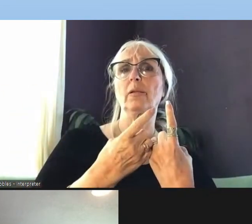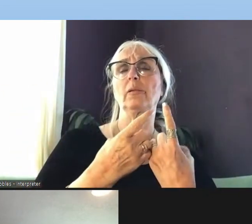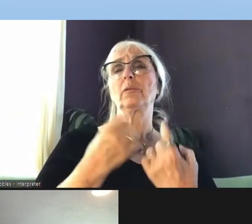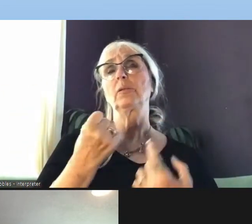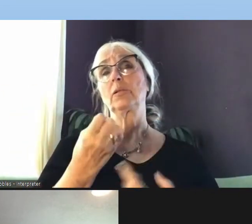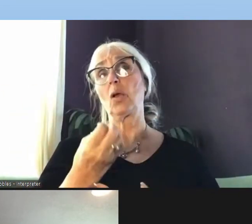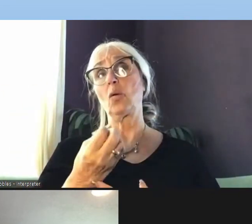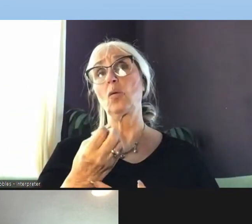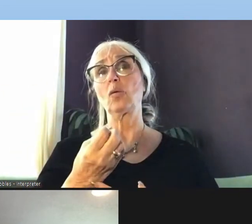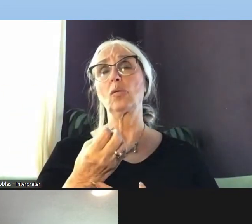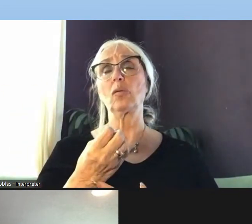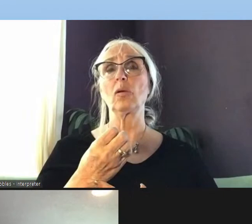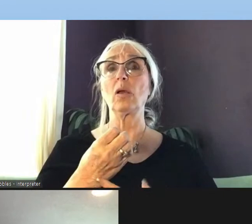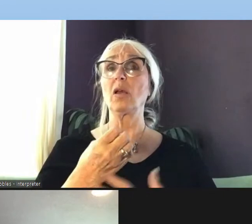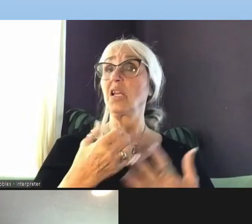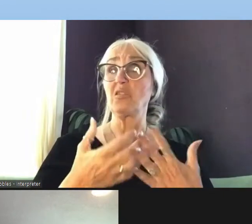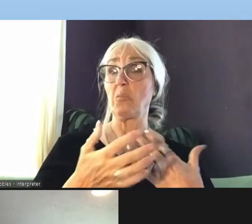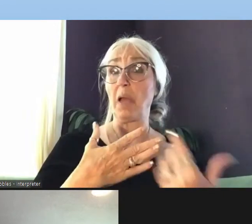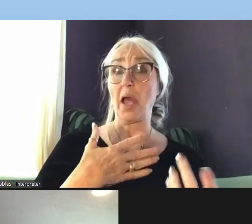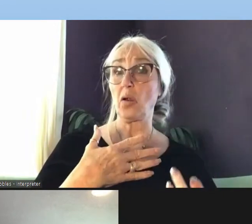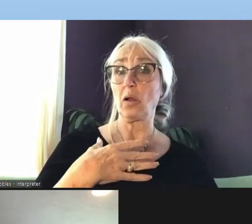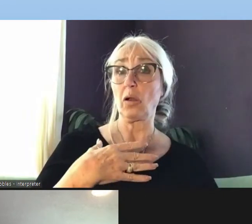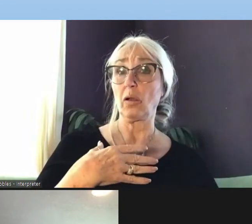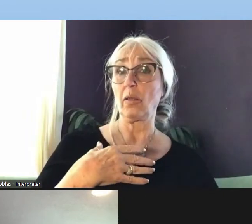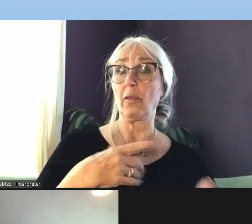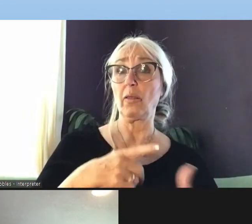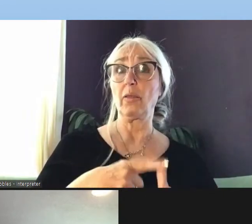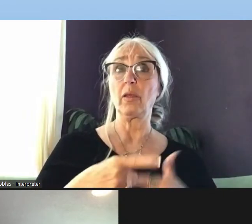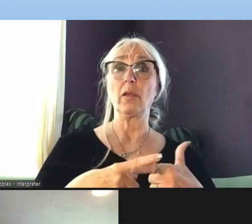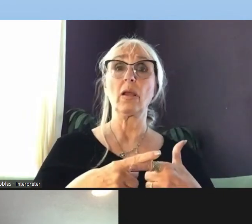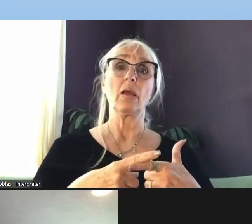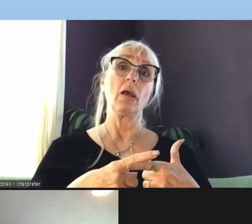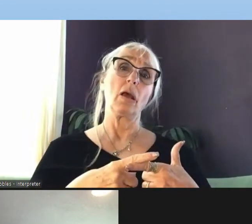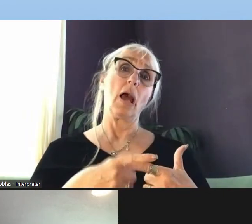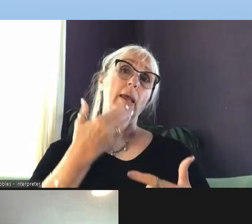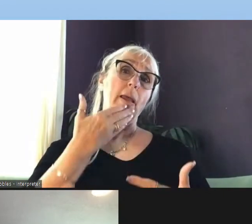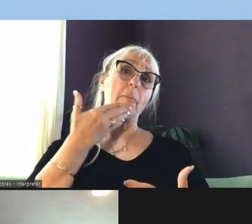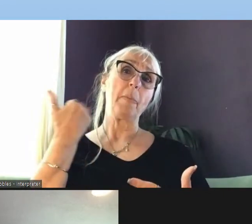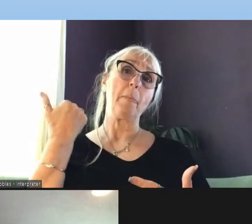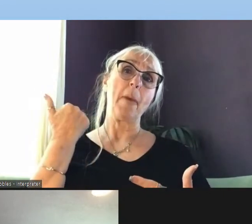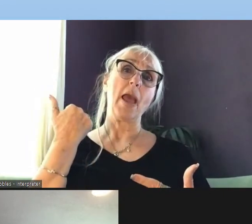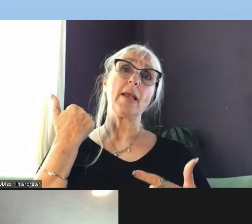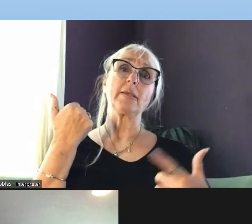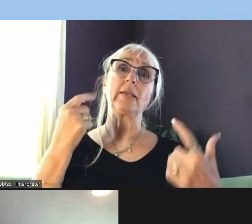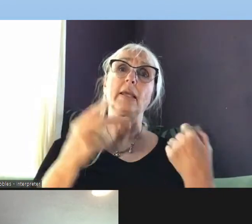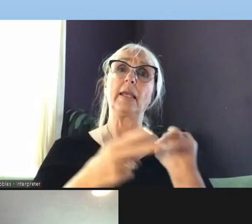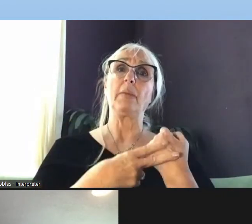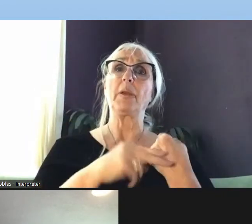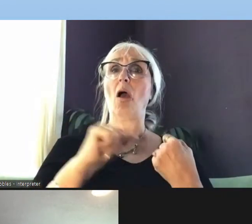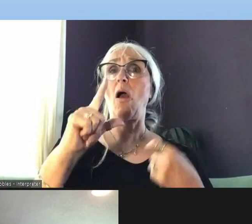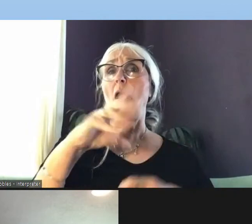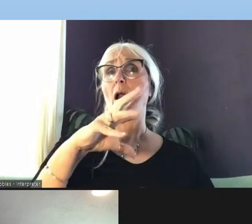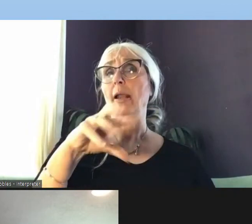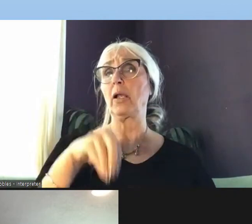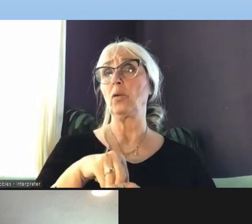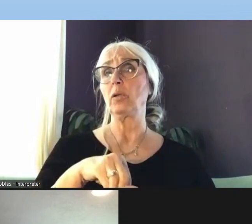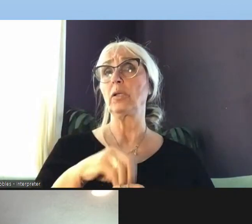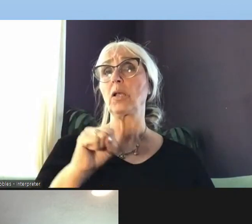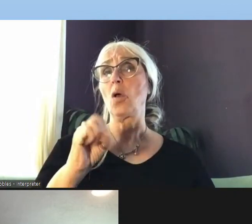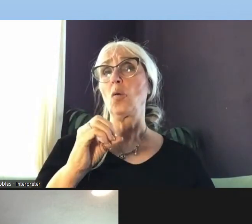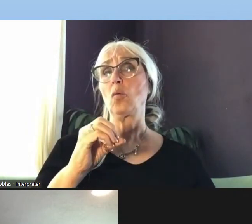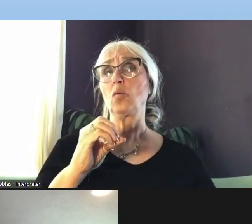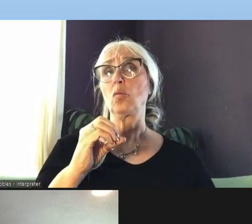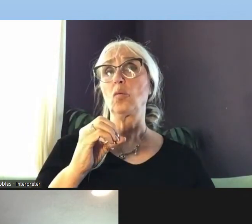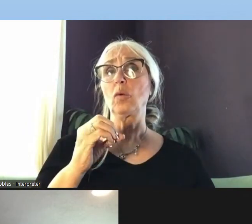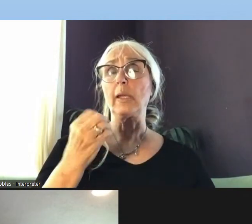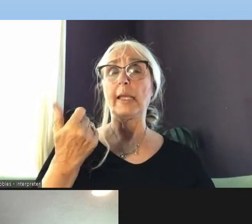mean, it really wouldn't matter then, I guess, would it? No, it'd be best, I think, just to keep it all whole We in don't there. get any type of mileage